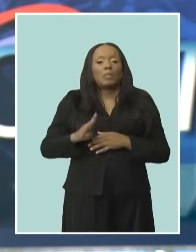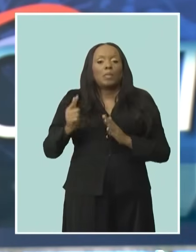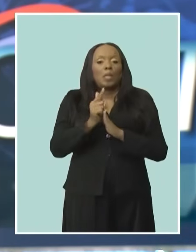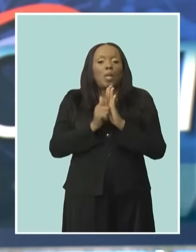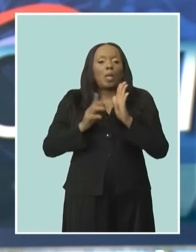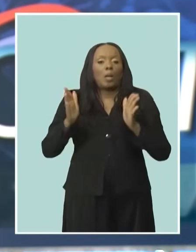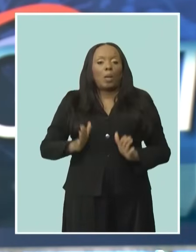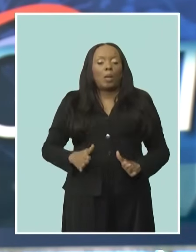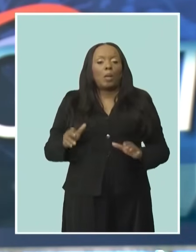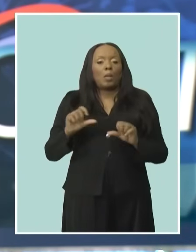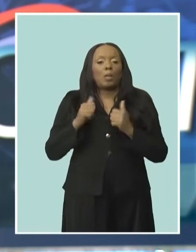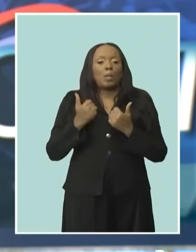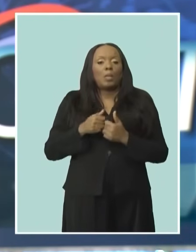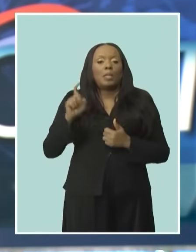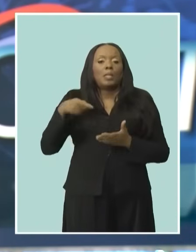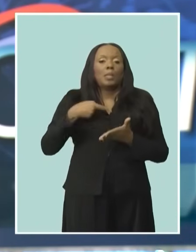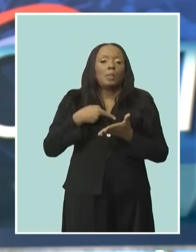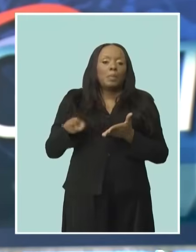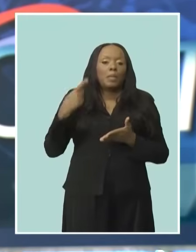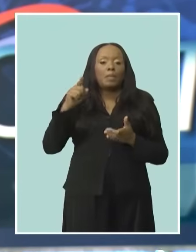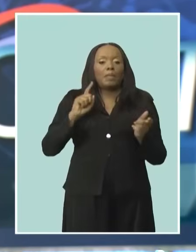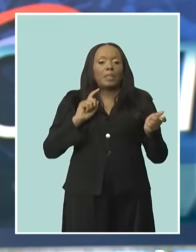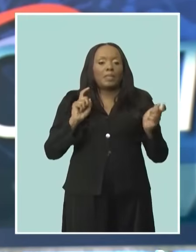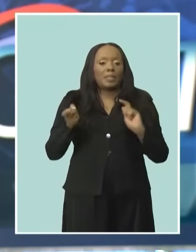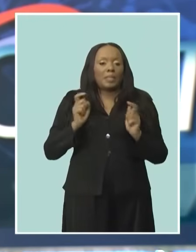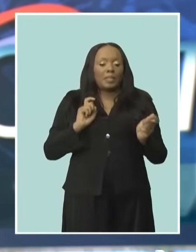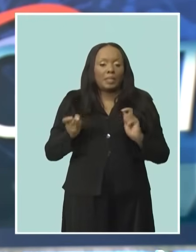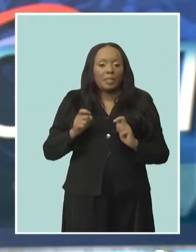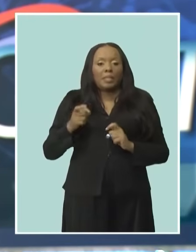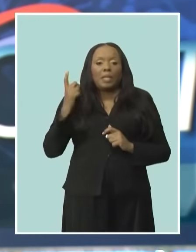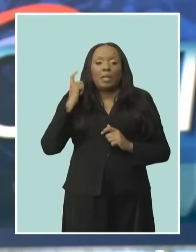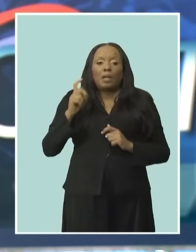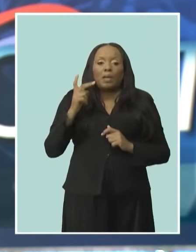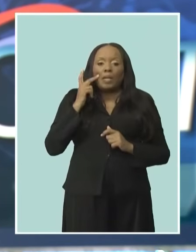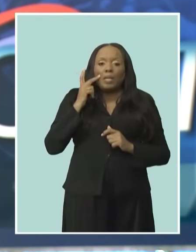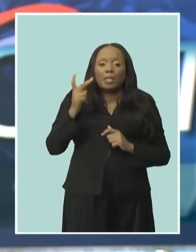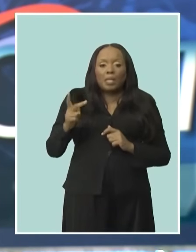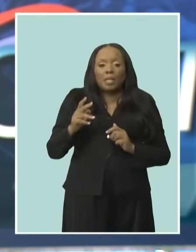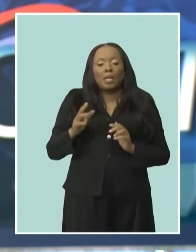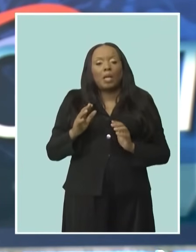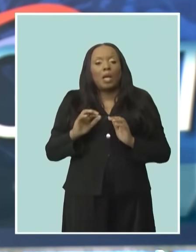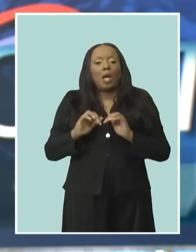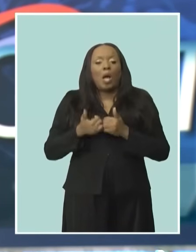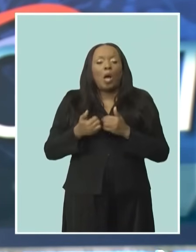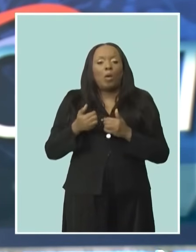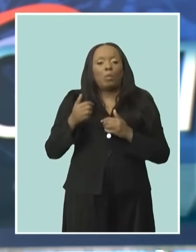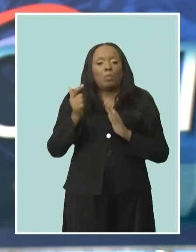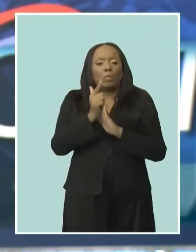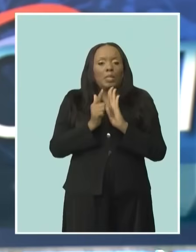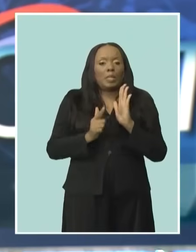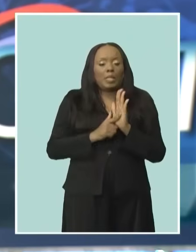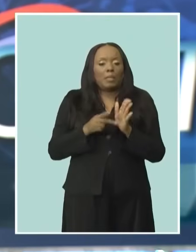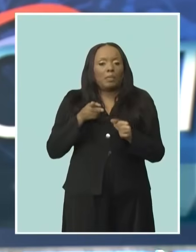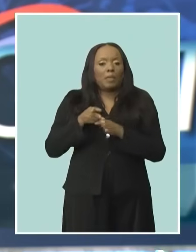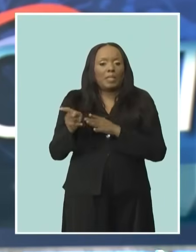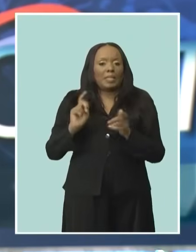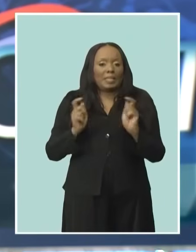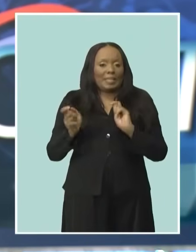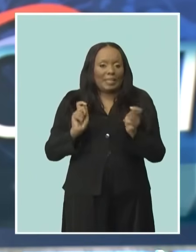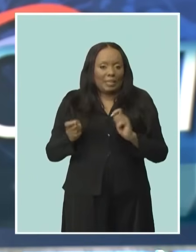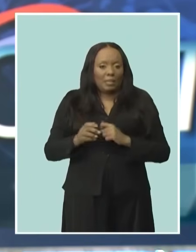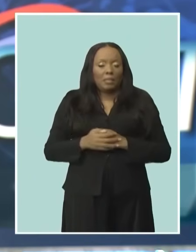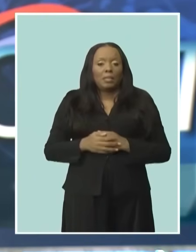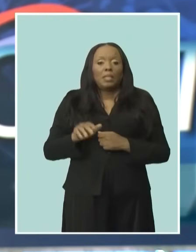to pay for changes that must be made to meet the evolving dynamics of the legal profession. The Attorney General made his